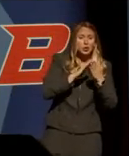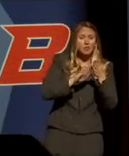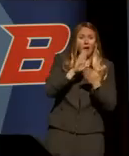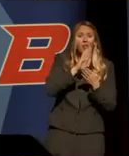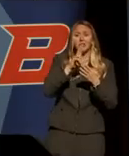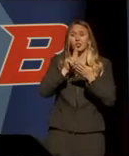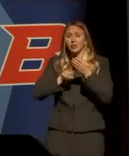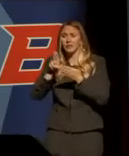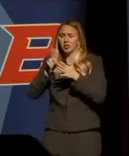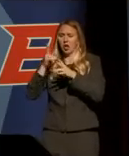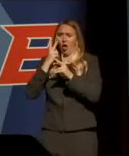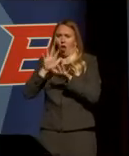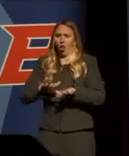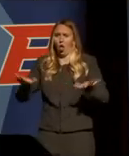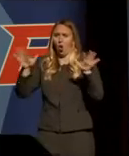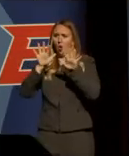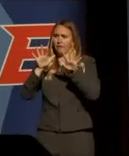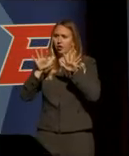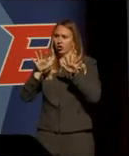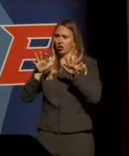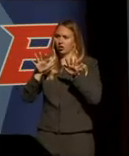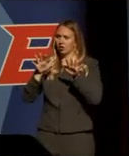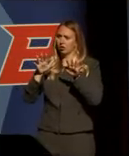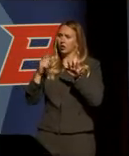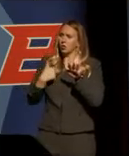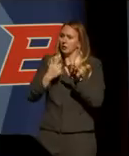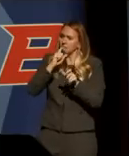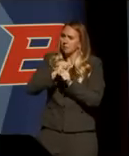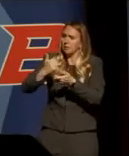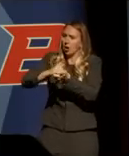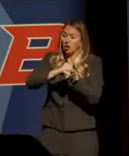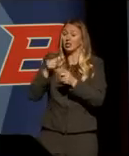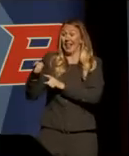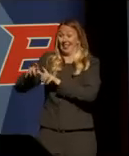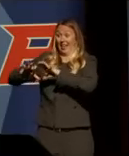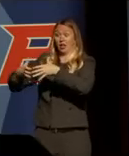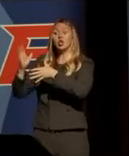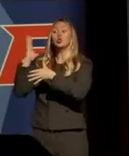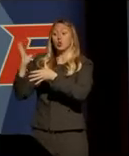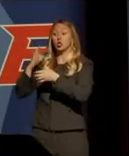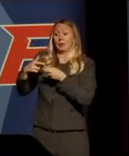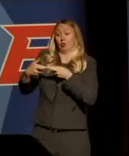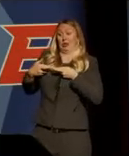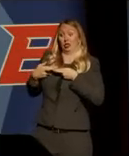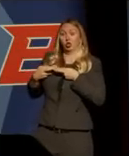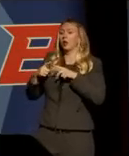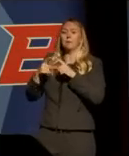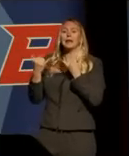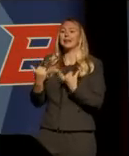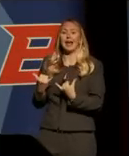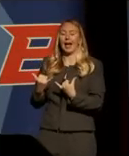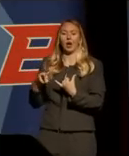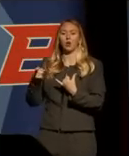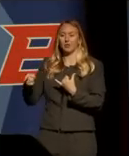accrediting bodies used to be regional and now they serve the entire nation. Anyone can go to any accrediting